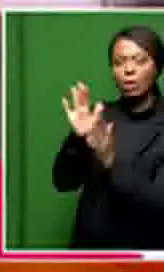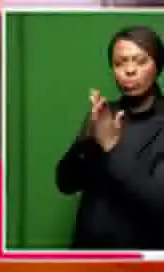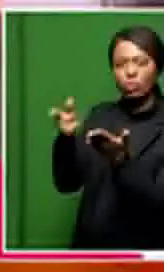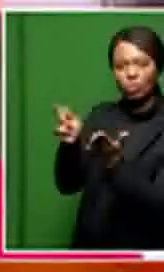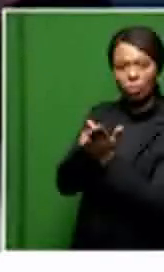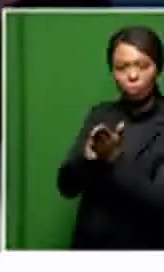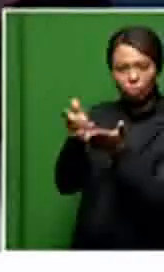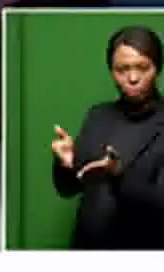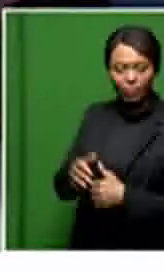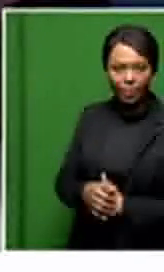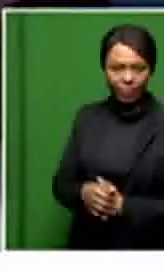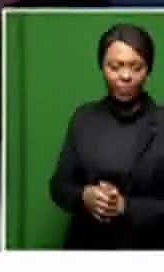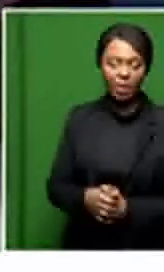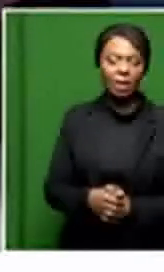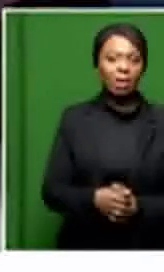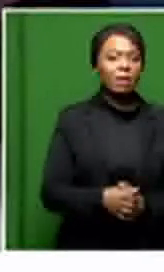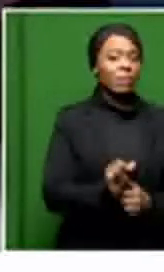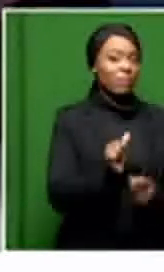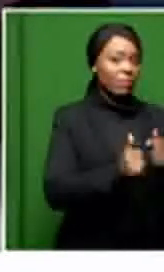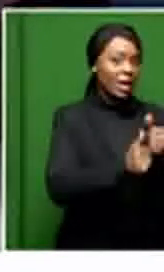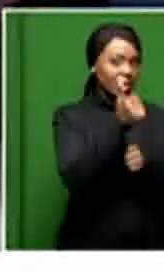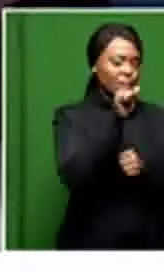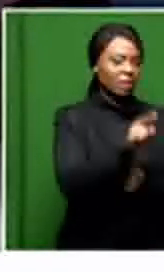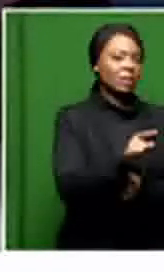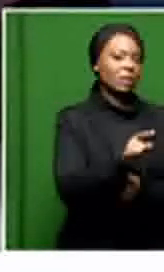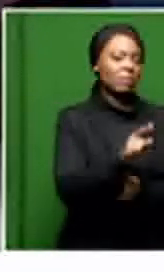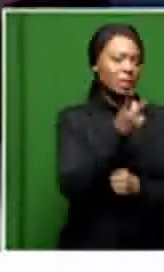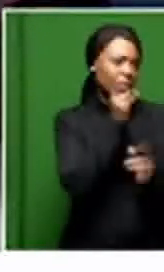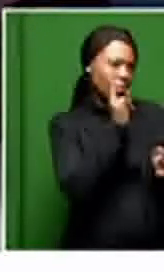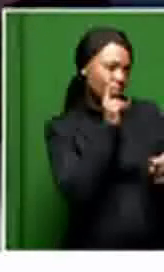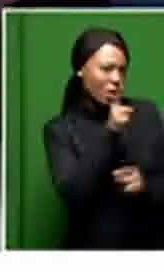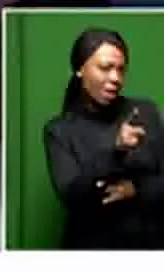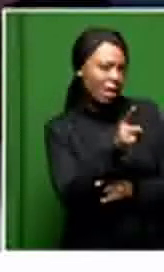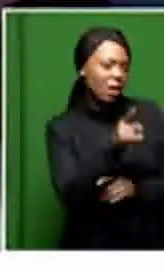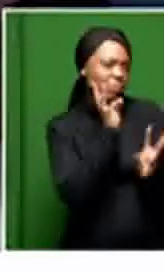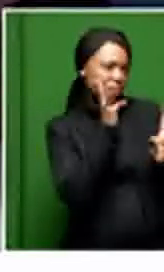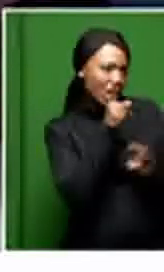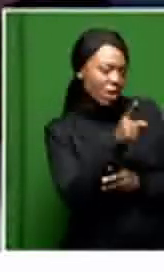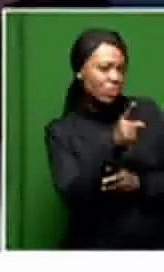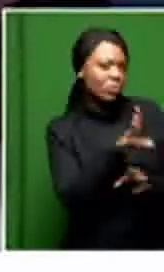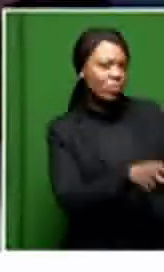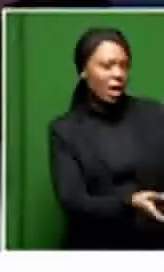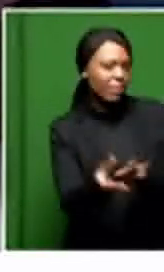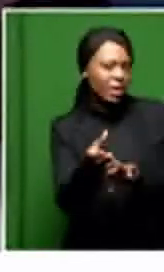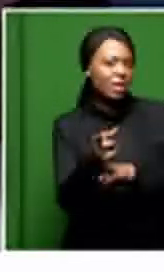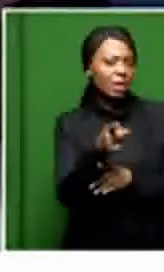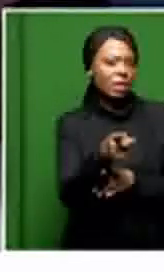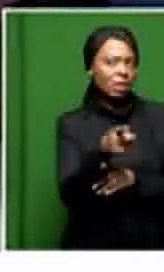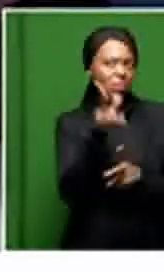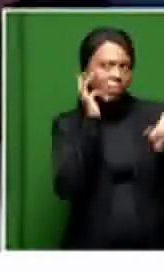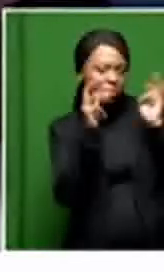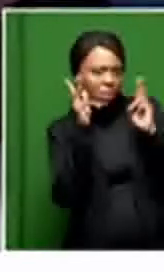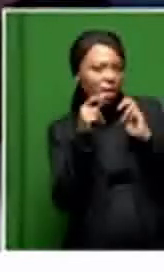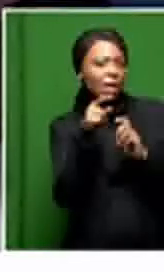Firstly, we all watch rugby, we listen to the commentary, and let's take an example like